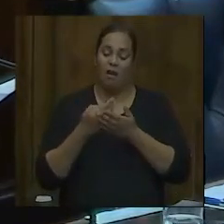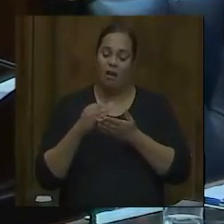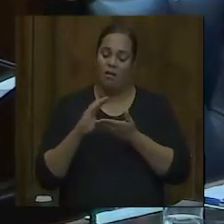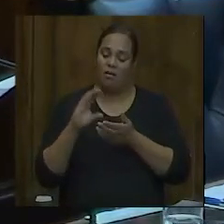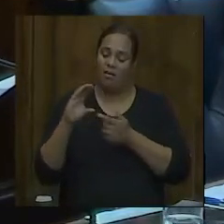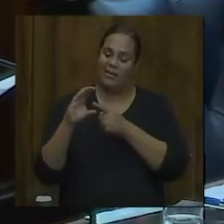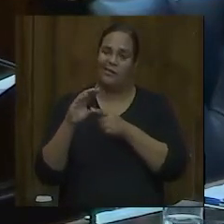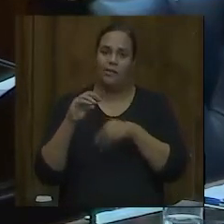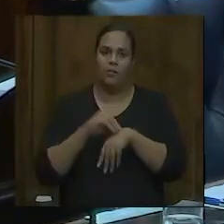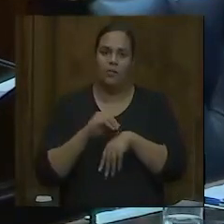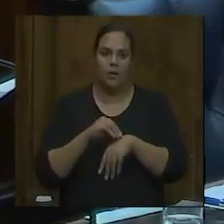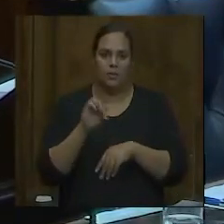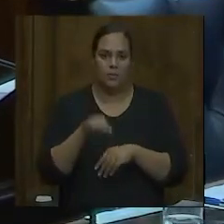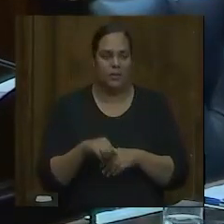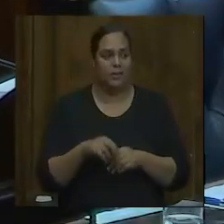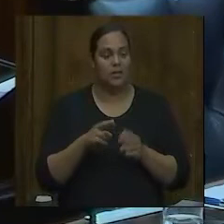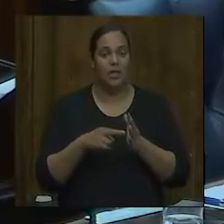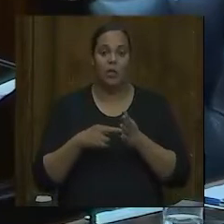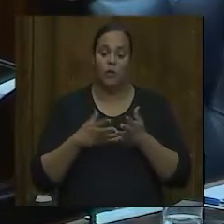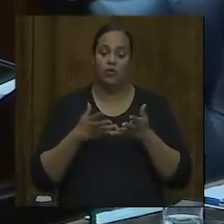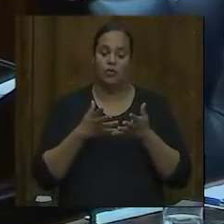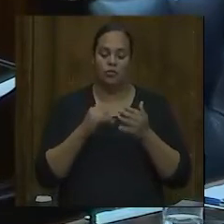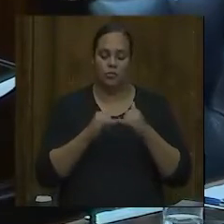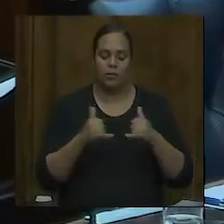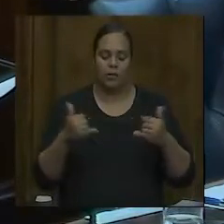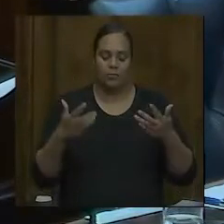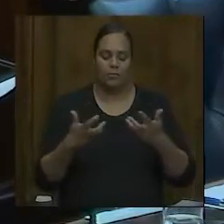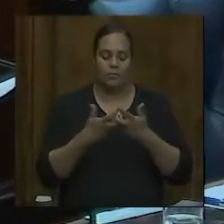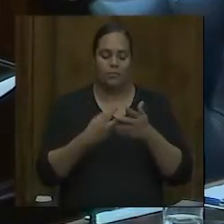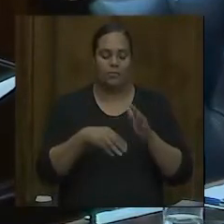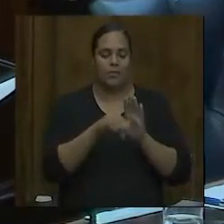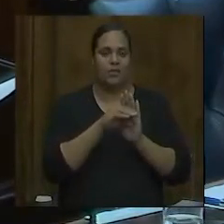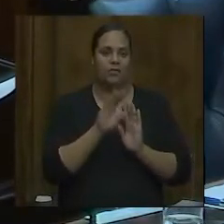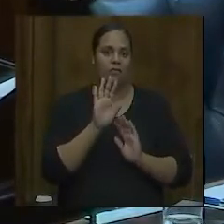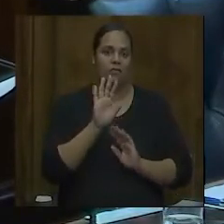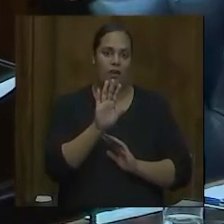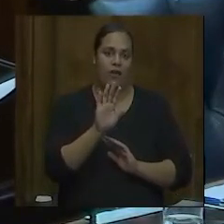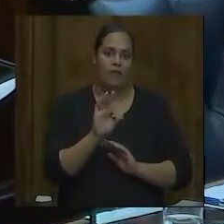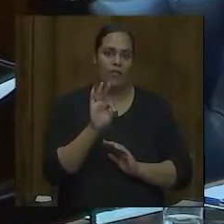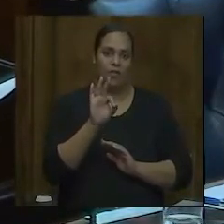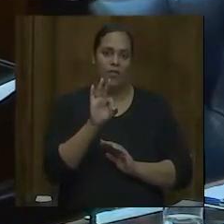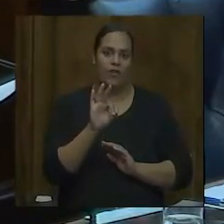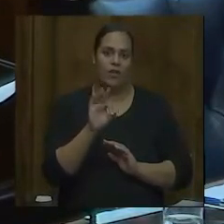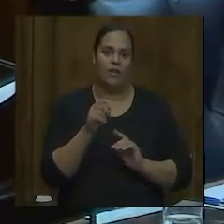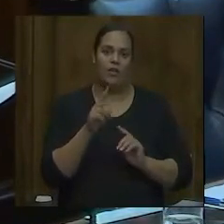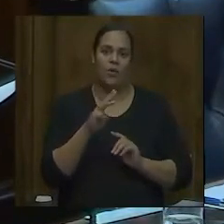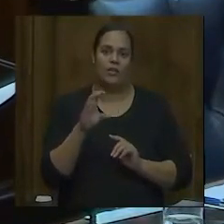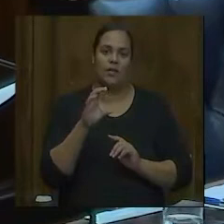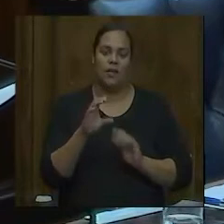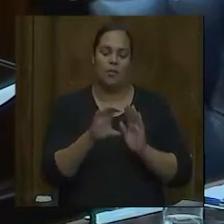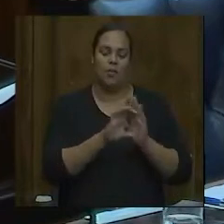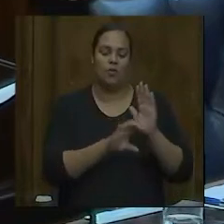challenge. This request is in line with Section 5(3) of the Western